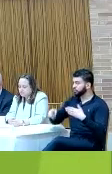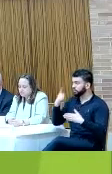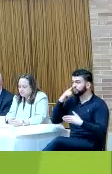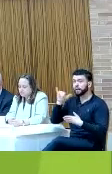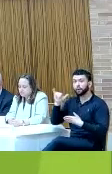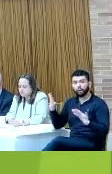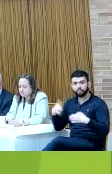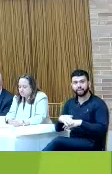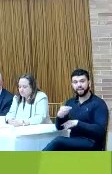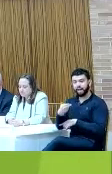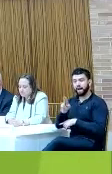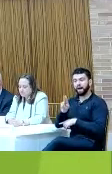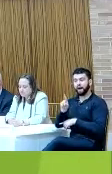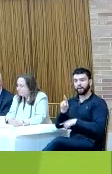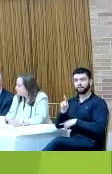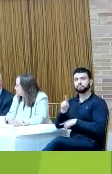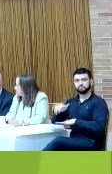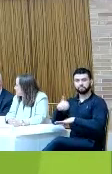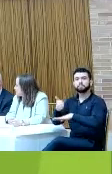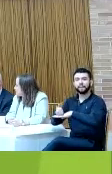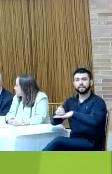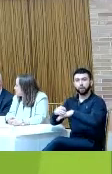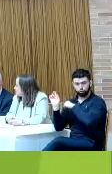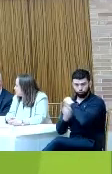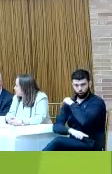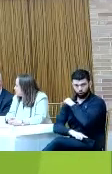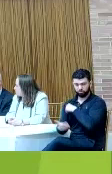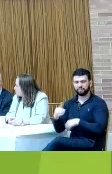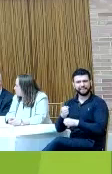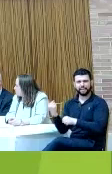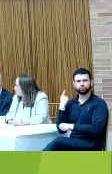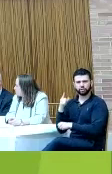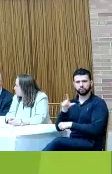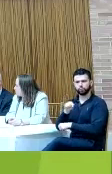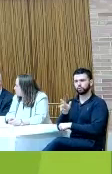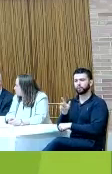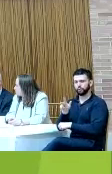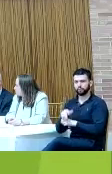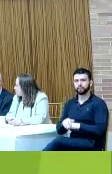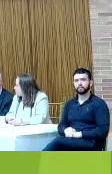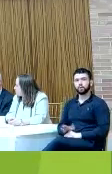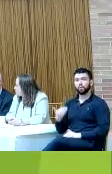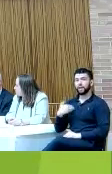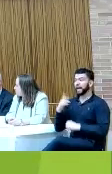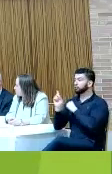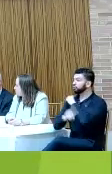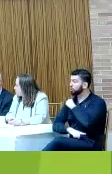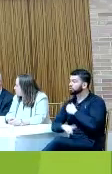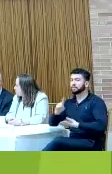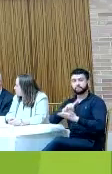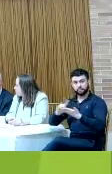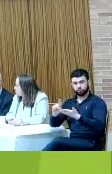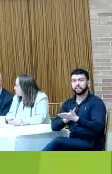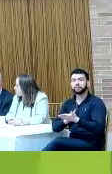charge um last year in 2023 there were three specific charges of discrimination included in the